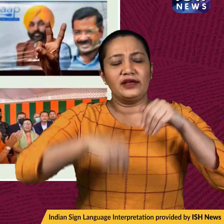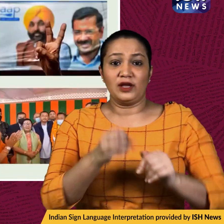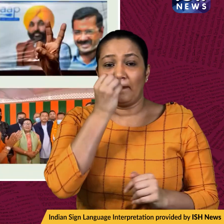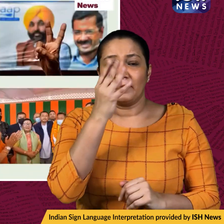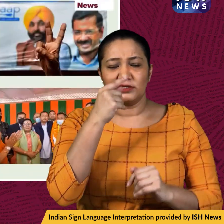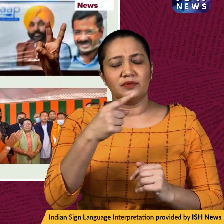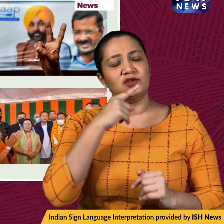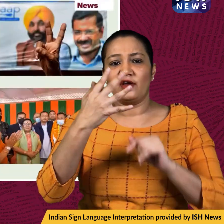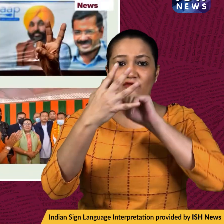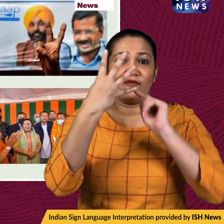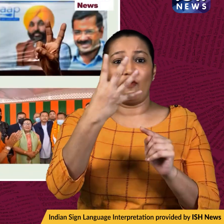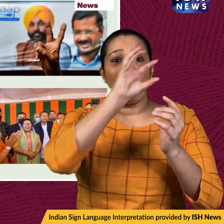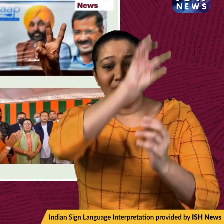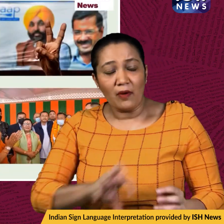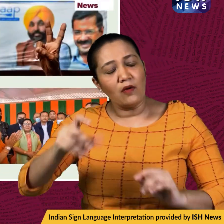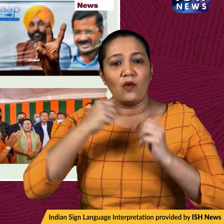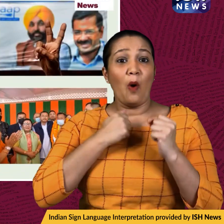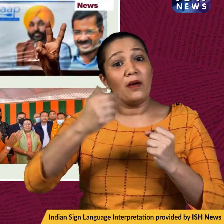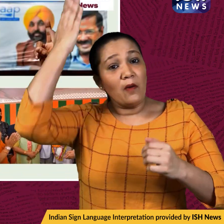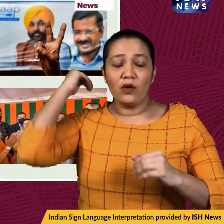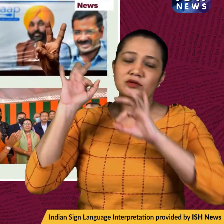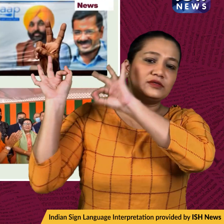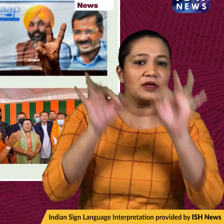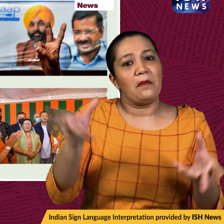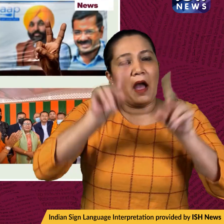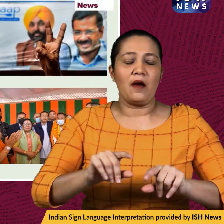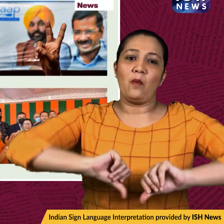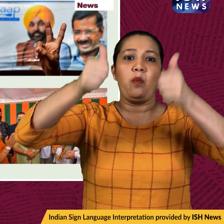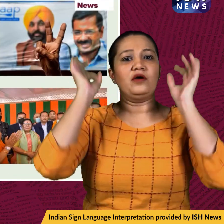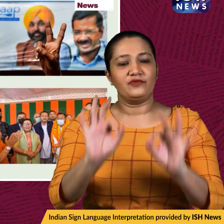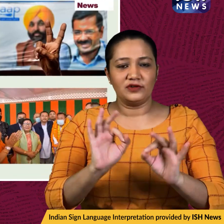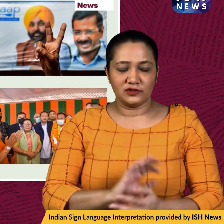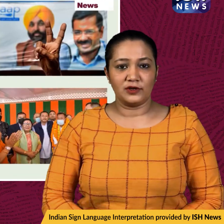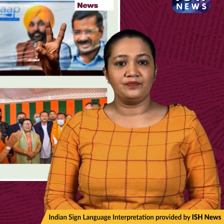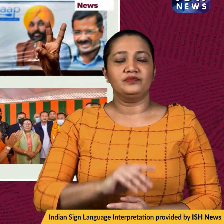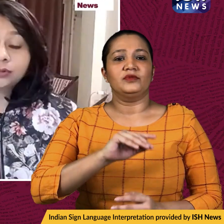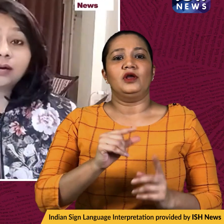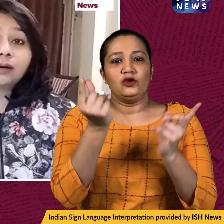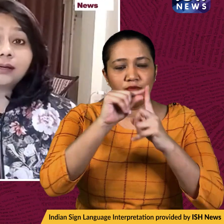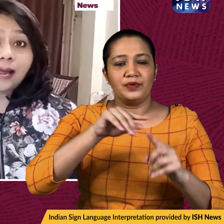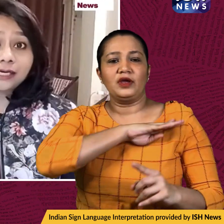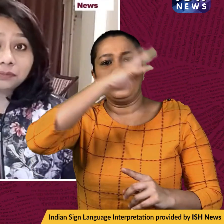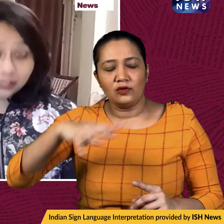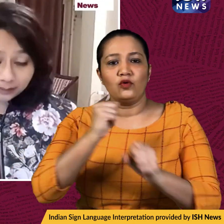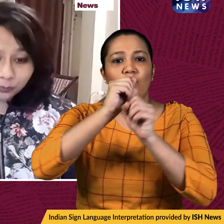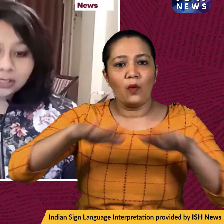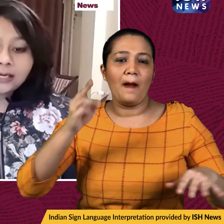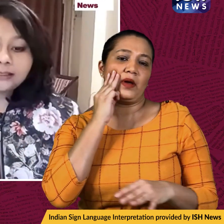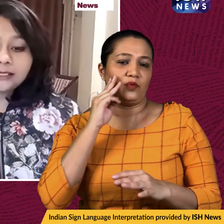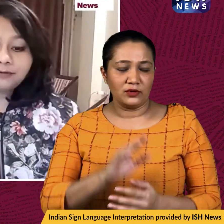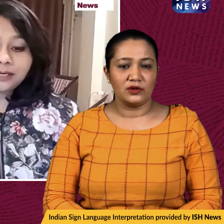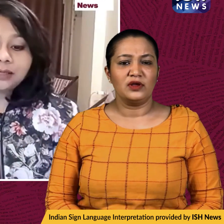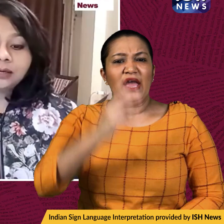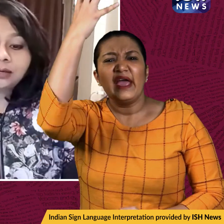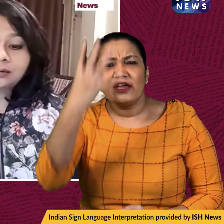The BJP has retained all 4 states where it was in power before: Uttar Pradesh, Goa, Uttarakhand and Manipur.